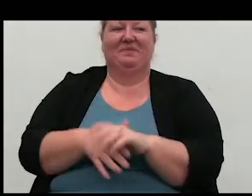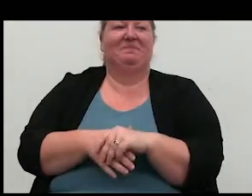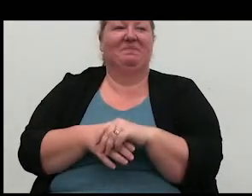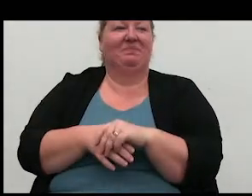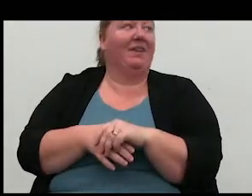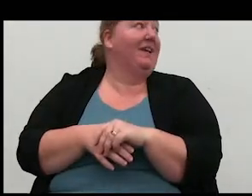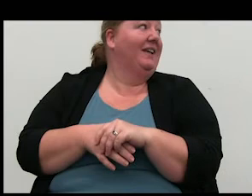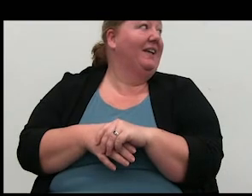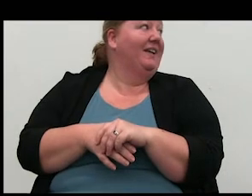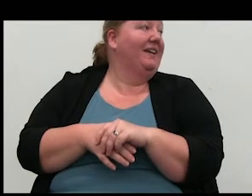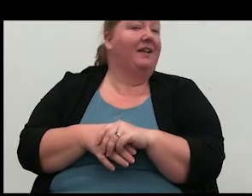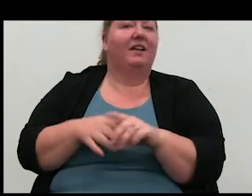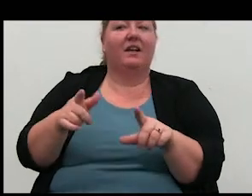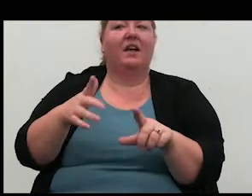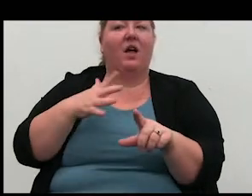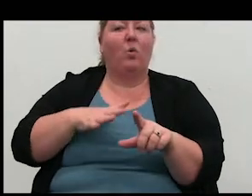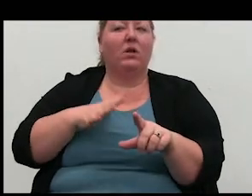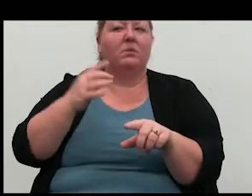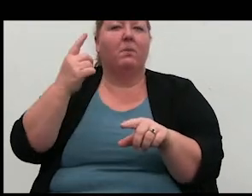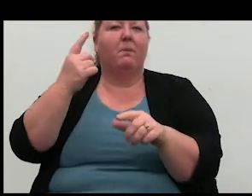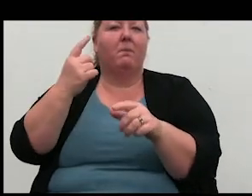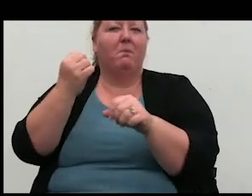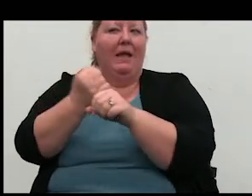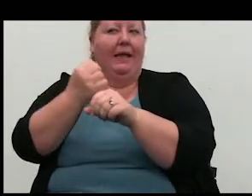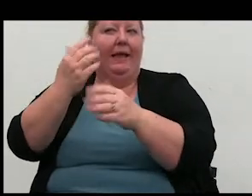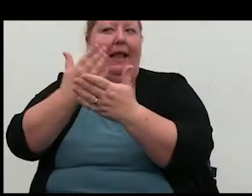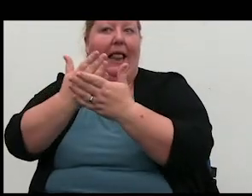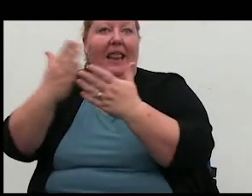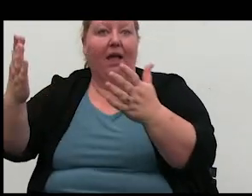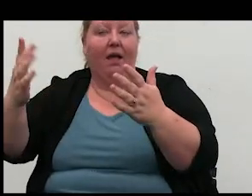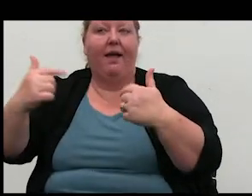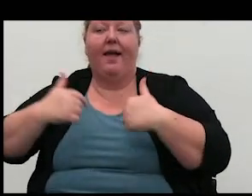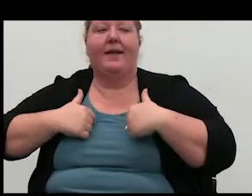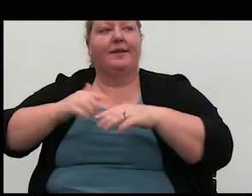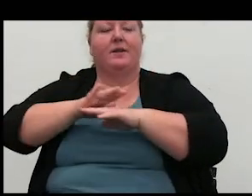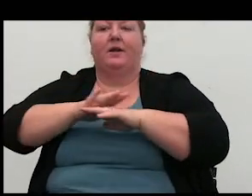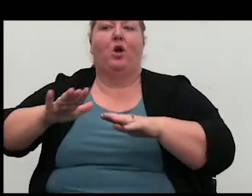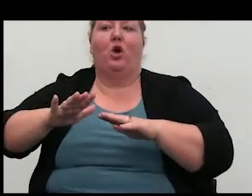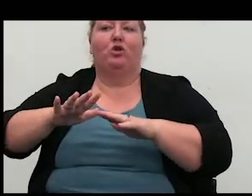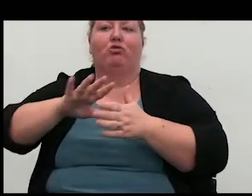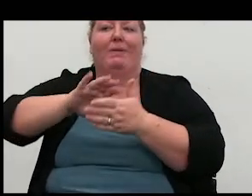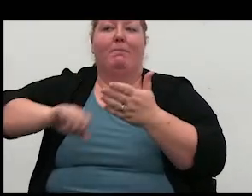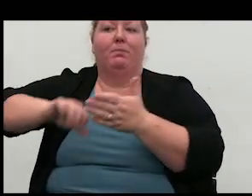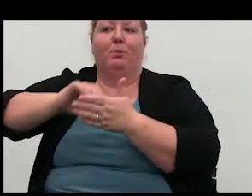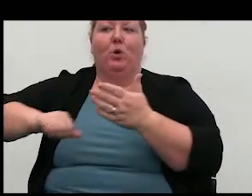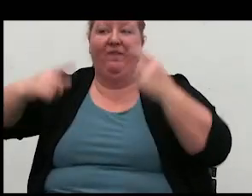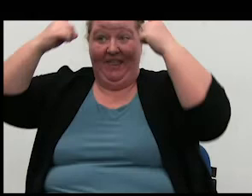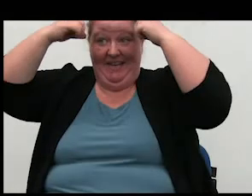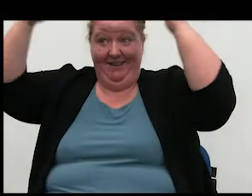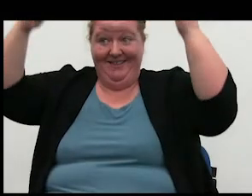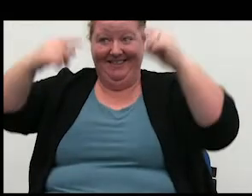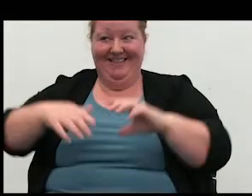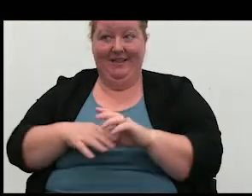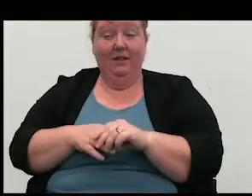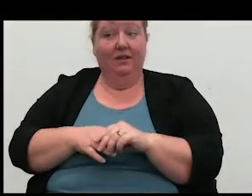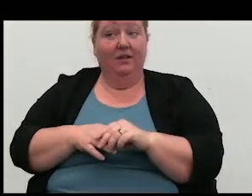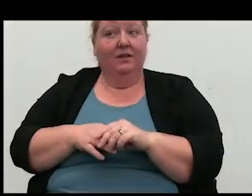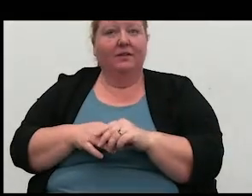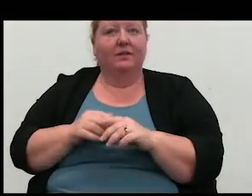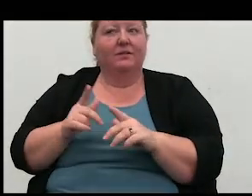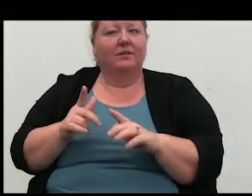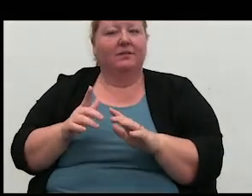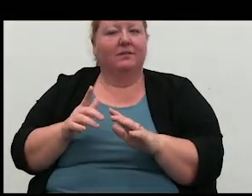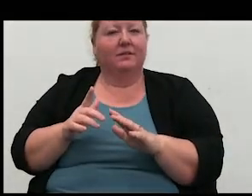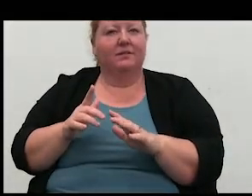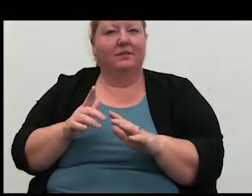Cat. I just want to make one thing clear, okay? I did not remove this cat's ears in order to make a